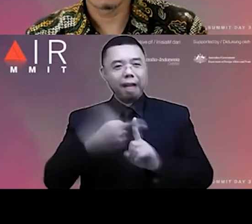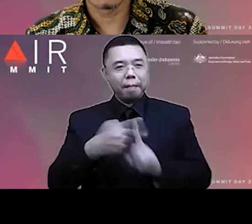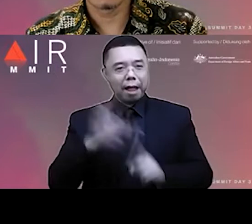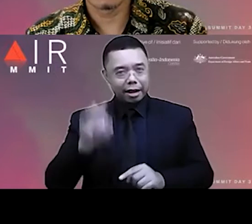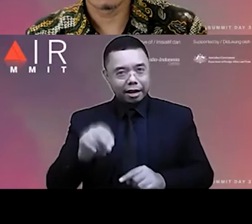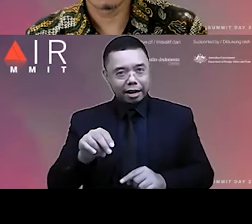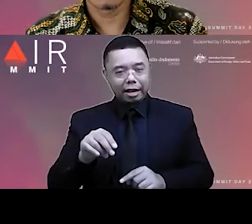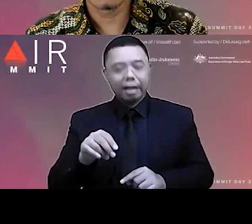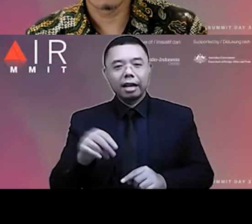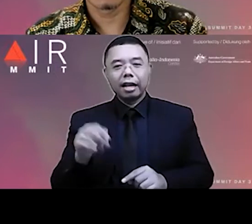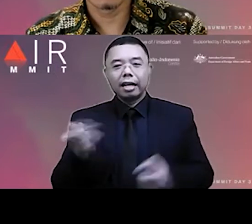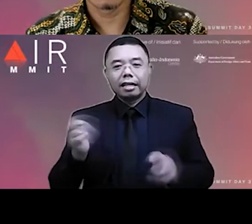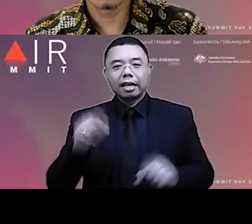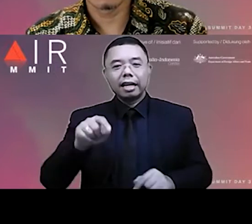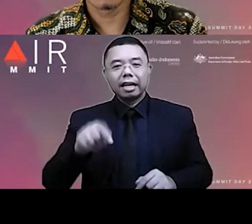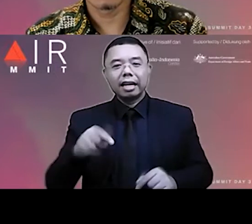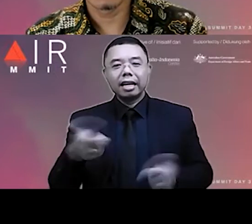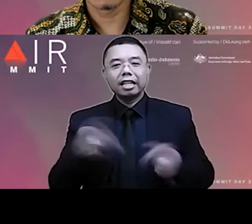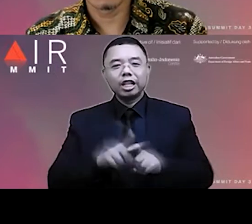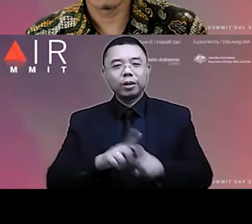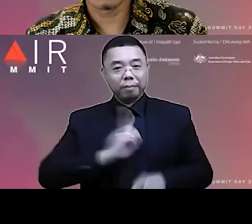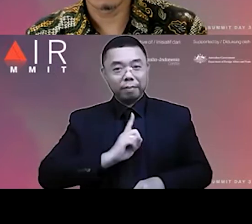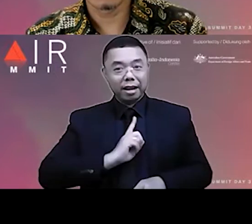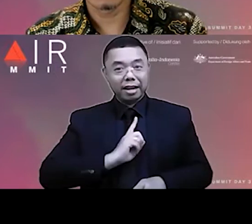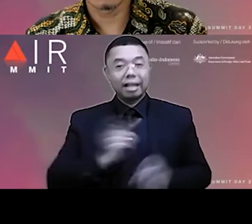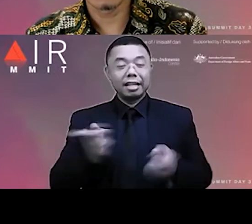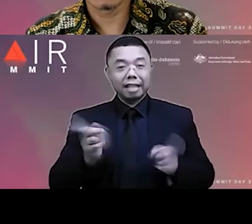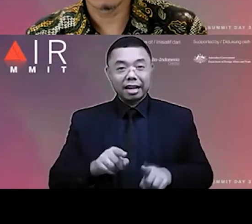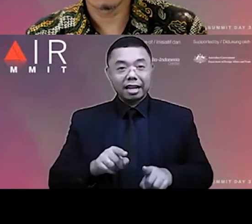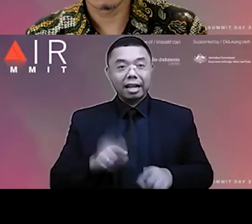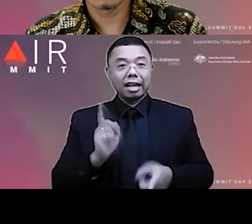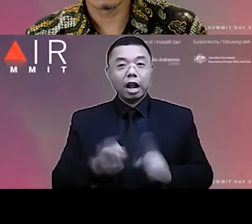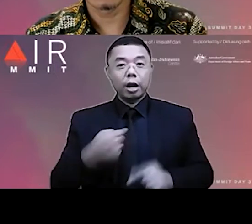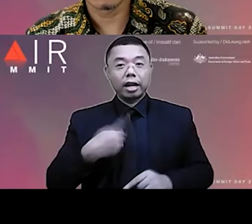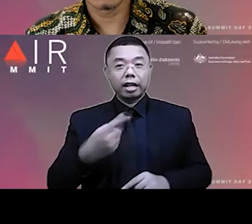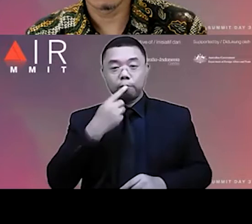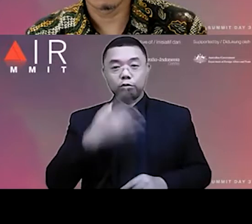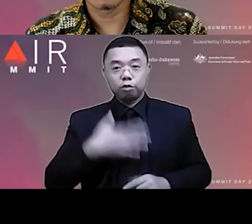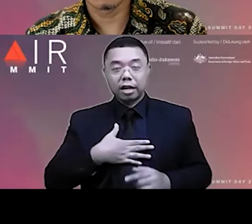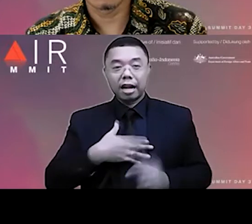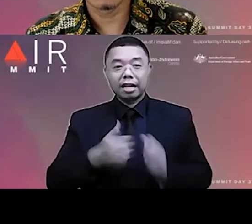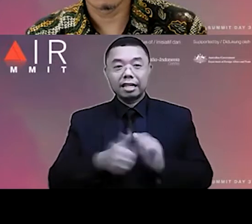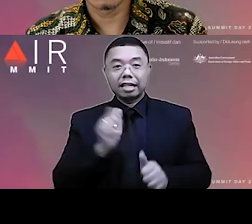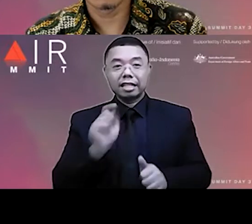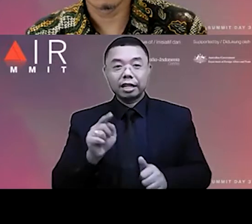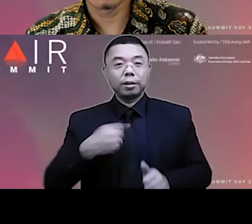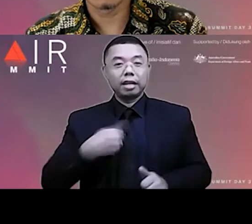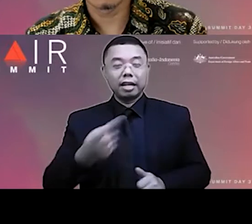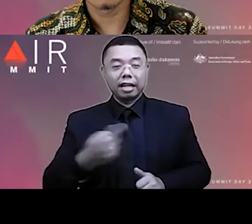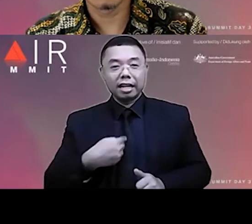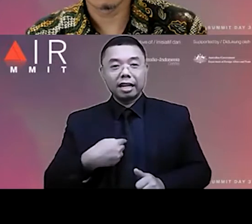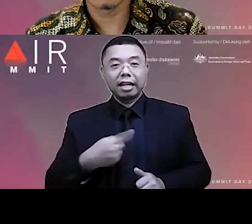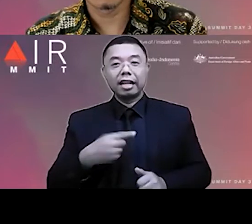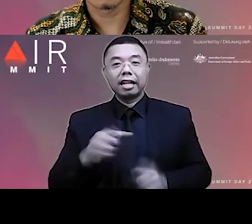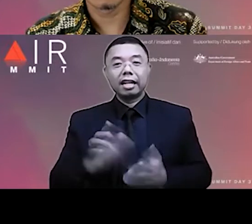mean, the thing is, if we have that test, we actually travel with more confidence. That's point number one, right? Mm-hmm.